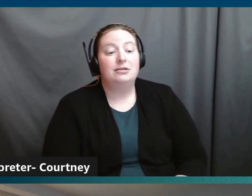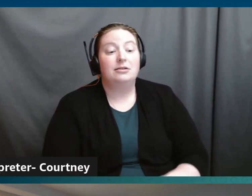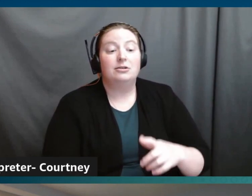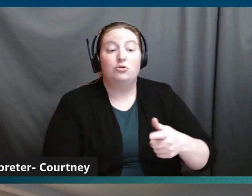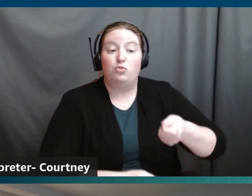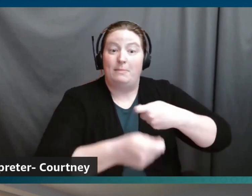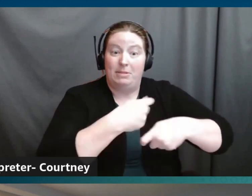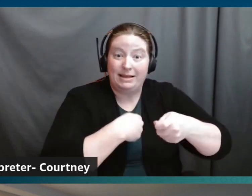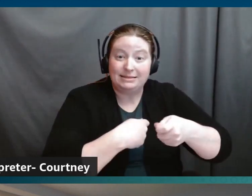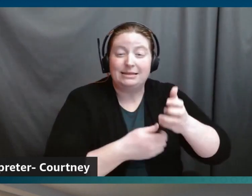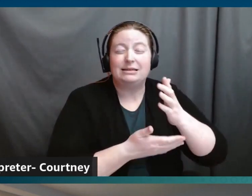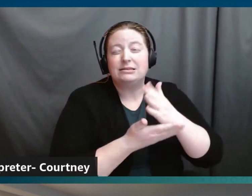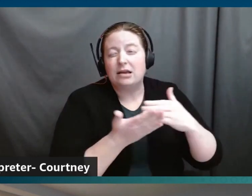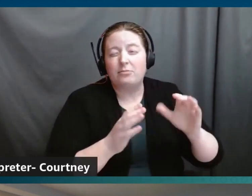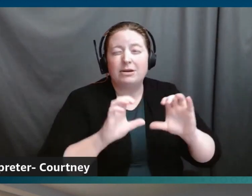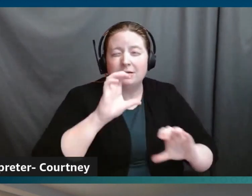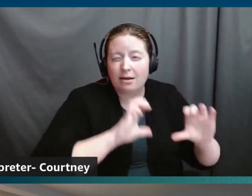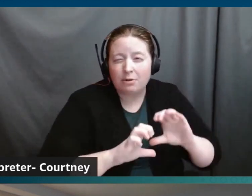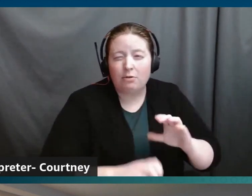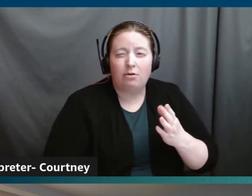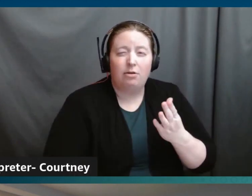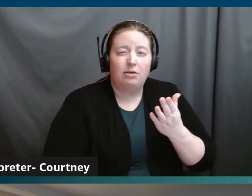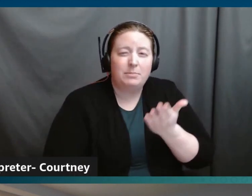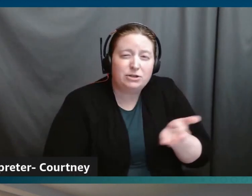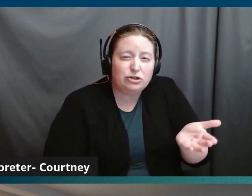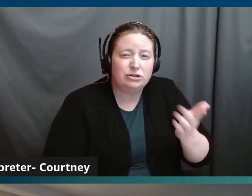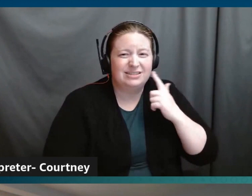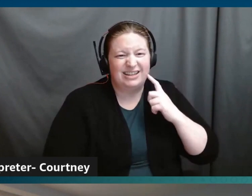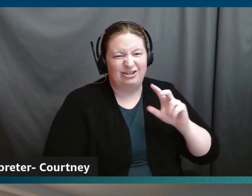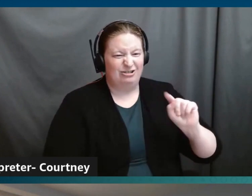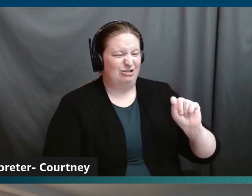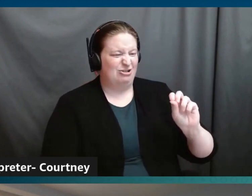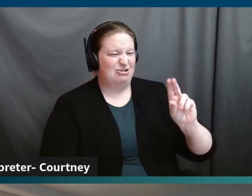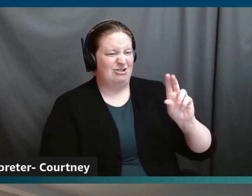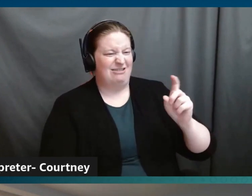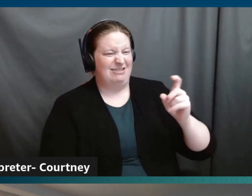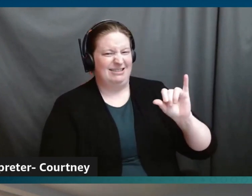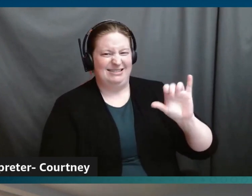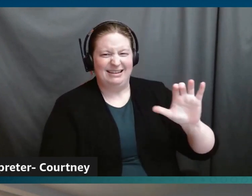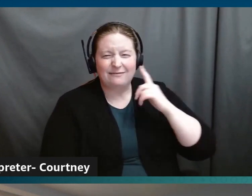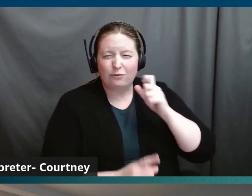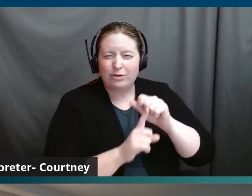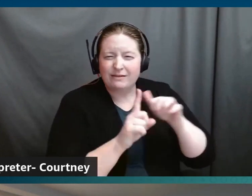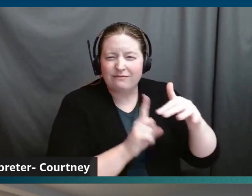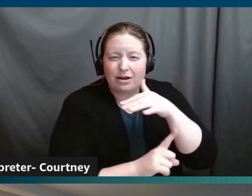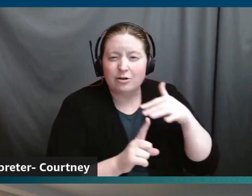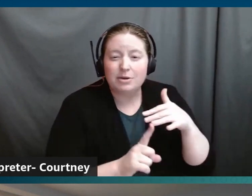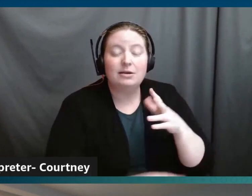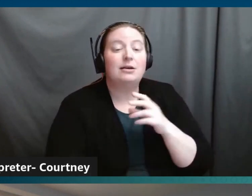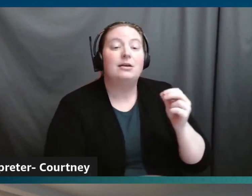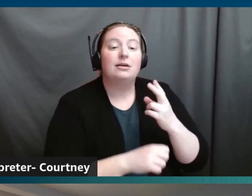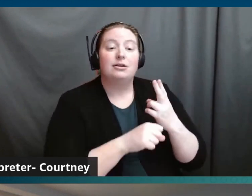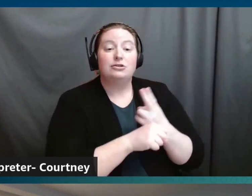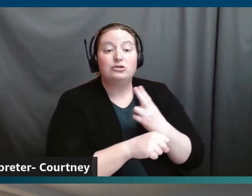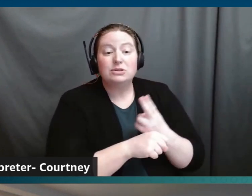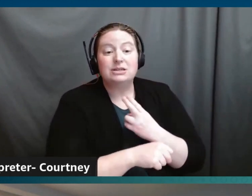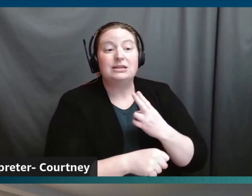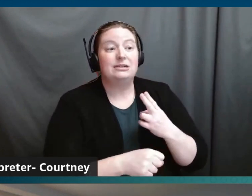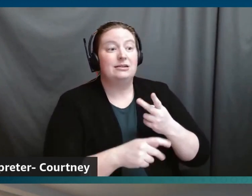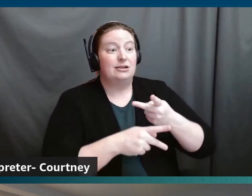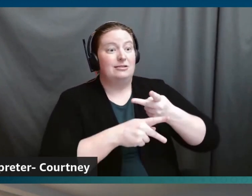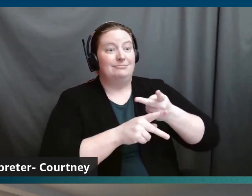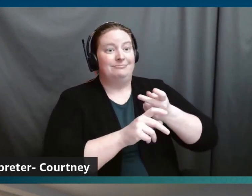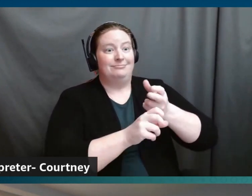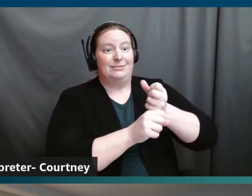replacing some chemical materials that are toxic for the environment with bio-based materials, and using computational chemistry simulations